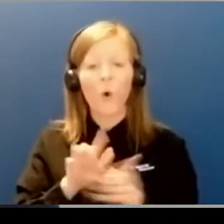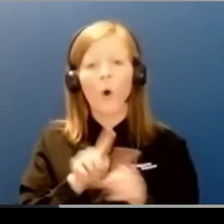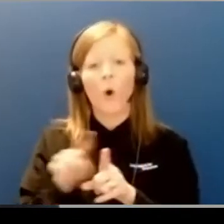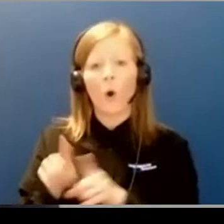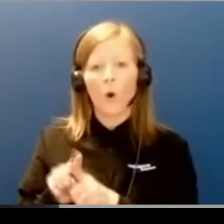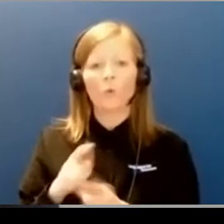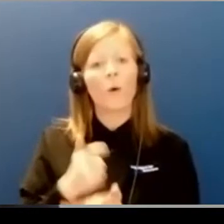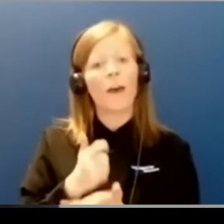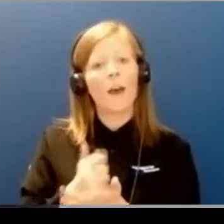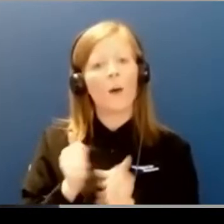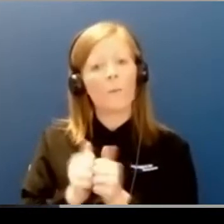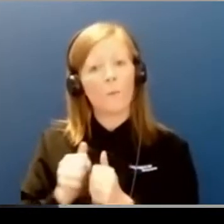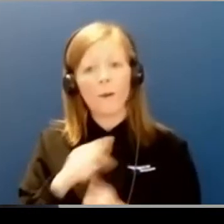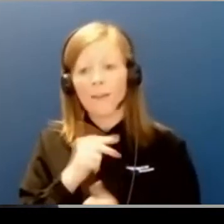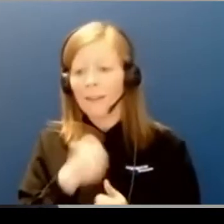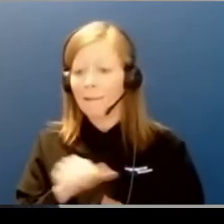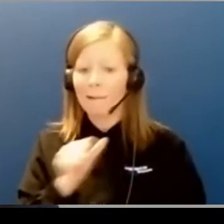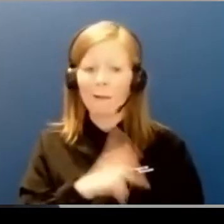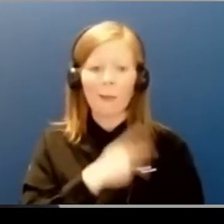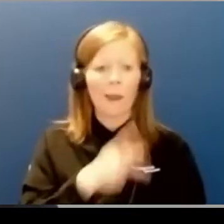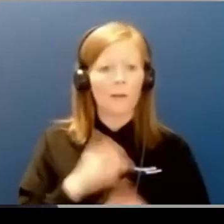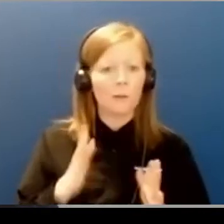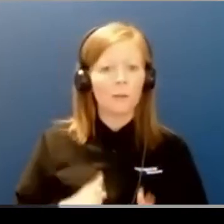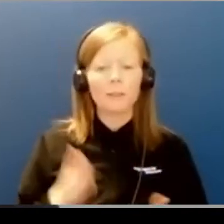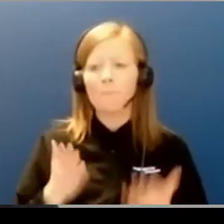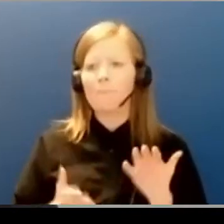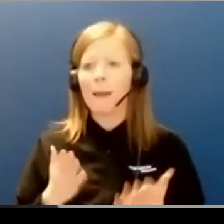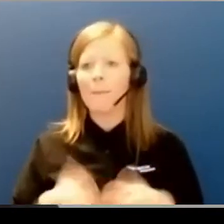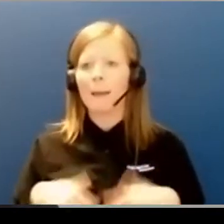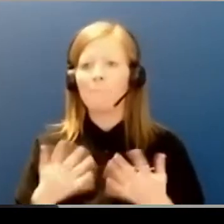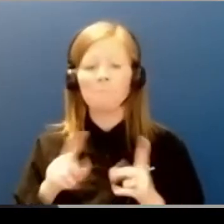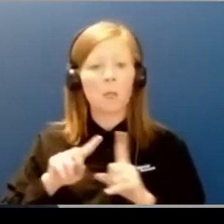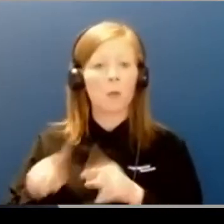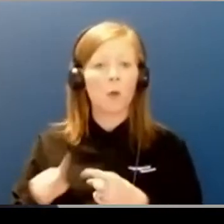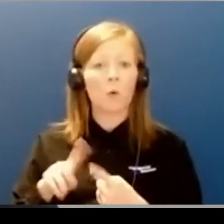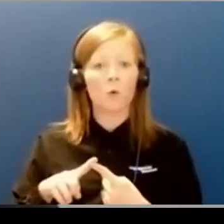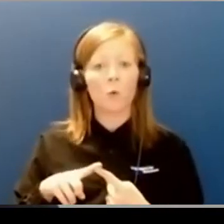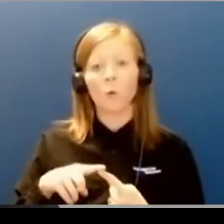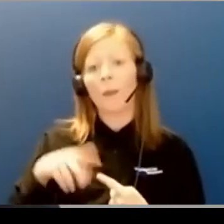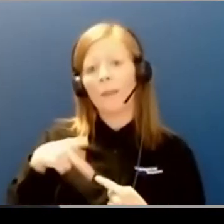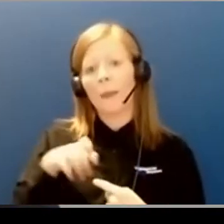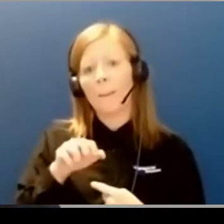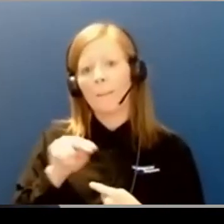there are any patients, perhaps that go to the Penn faculty practice, we're